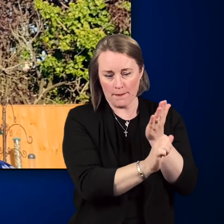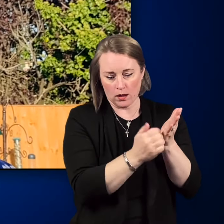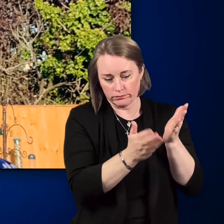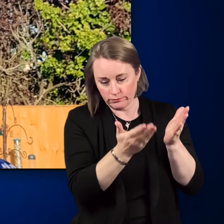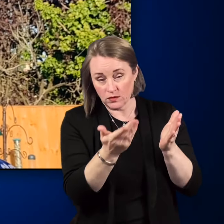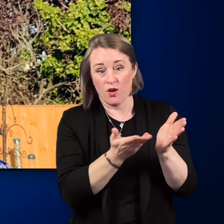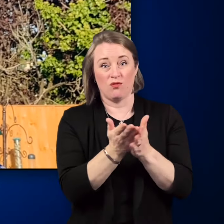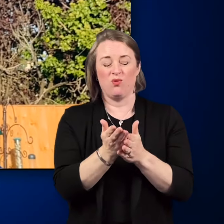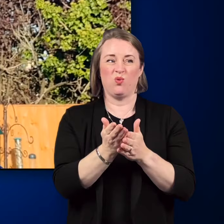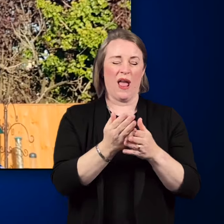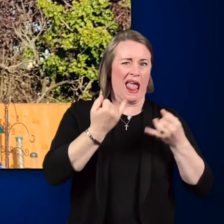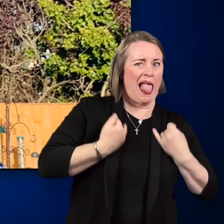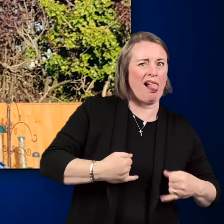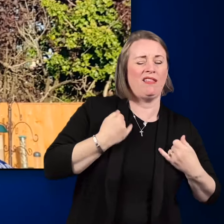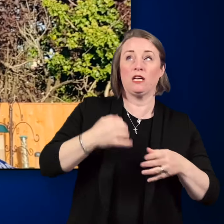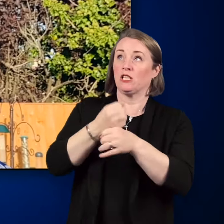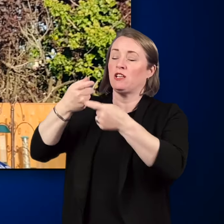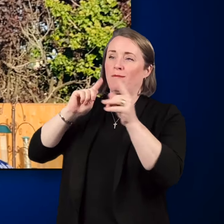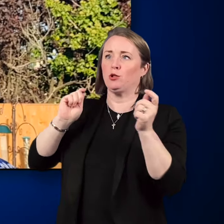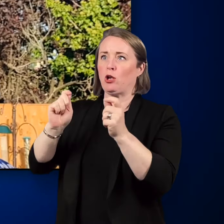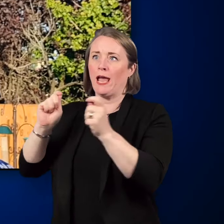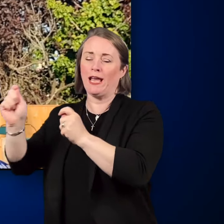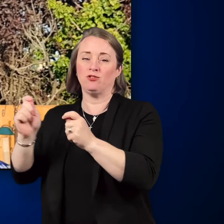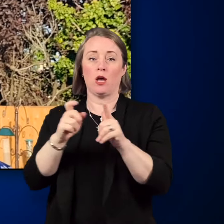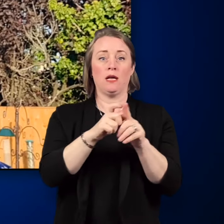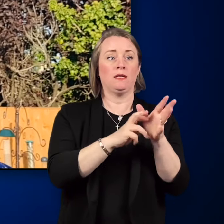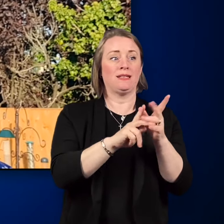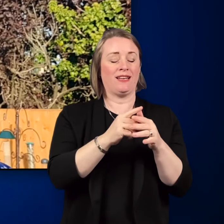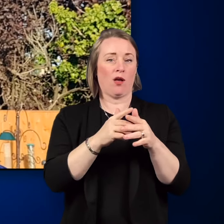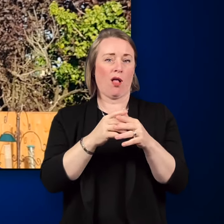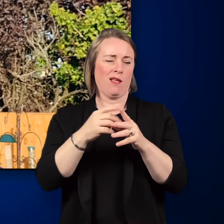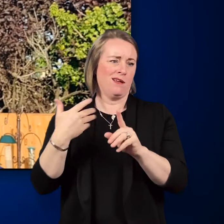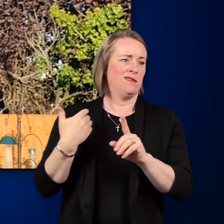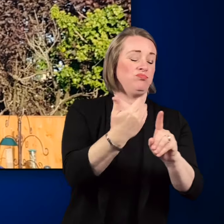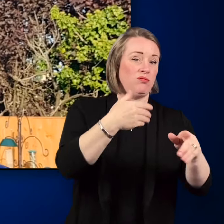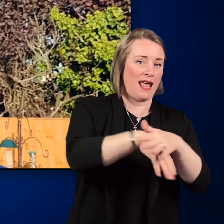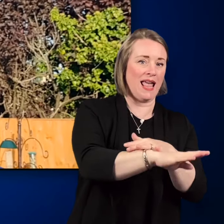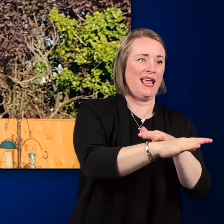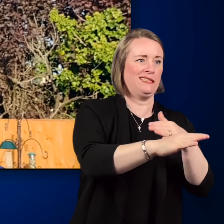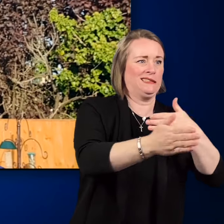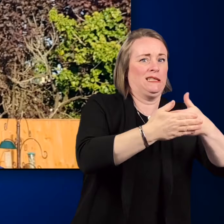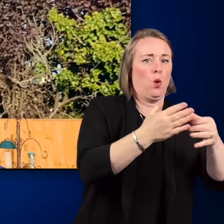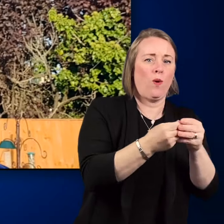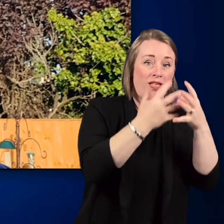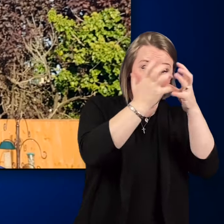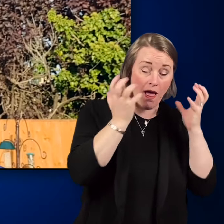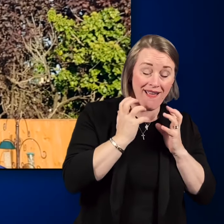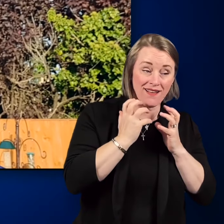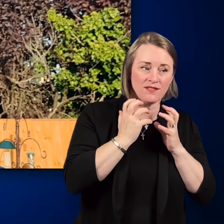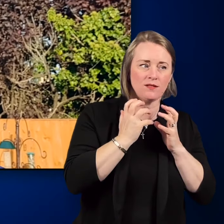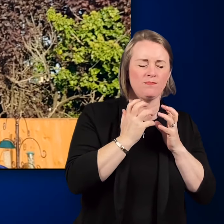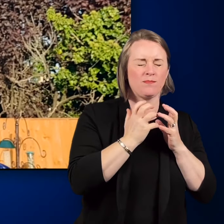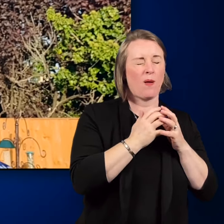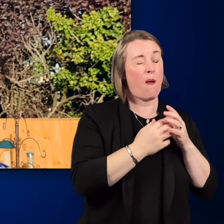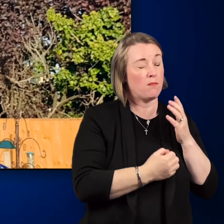the lion's den, he kept his eyes focused on above all those things. He kept focused on the Lord of